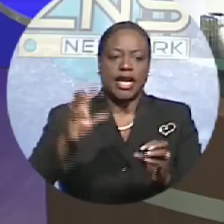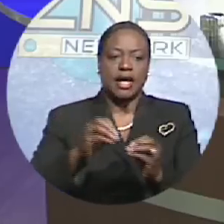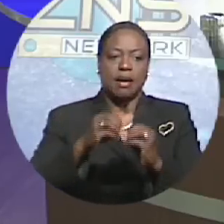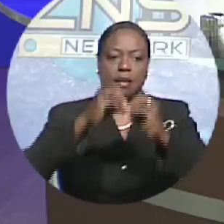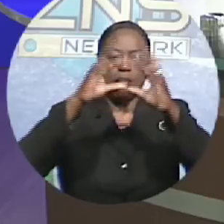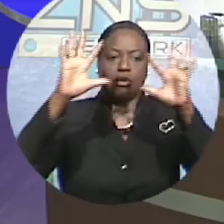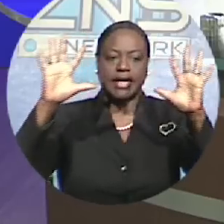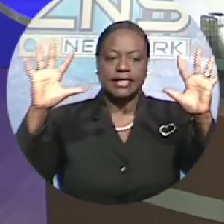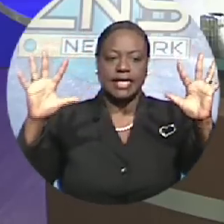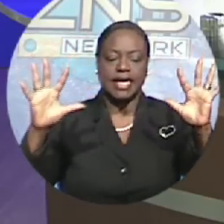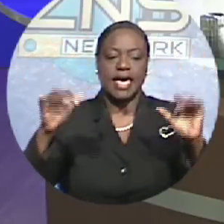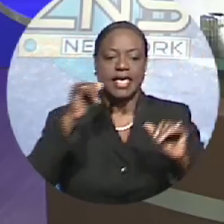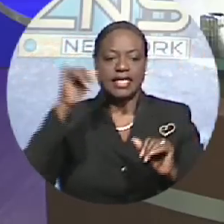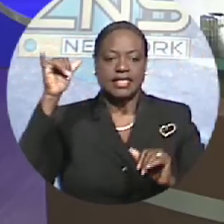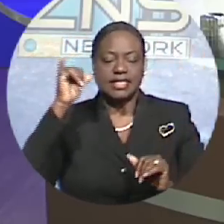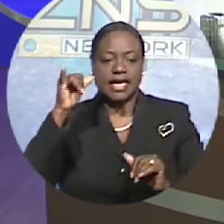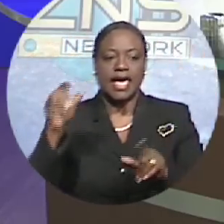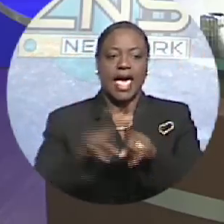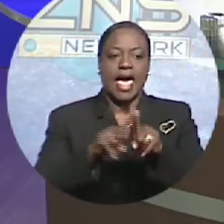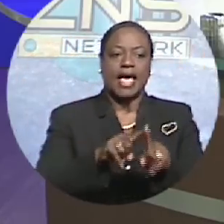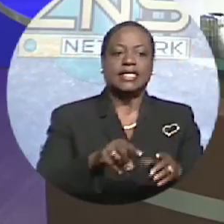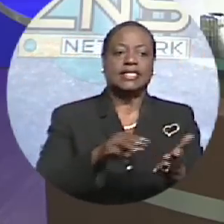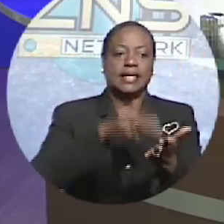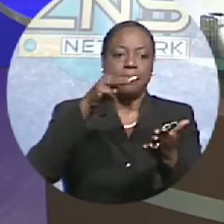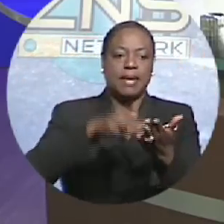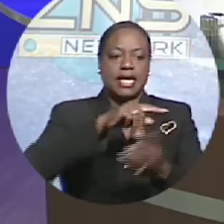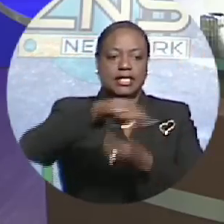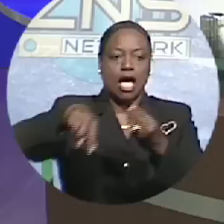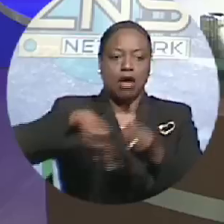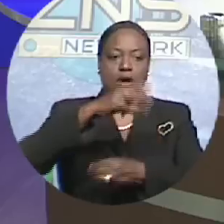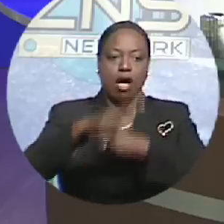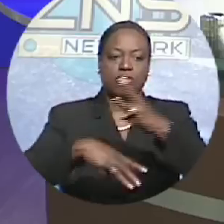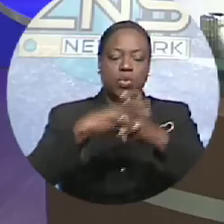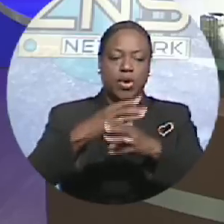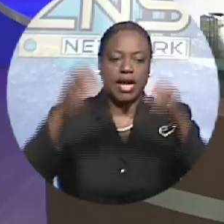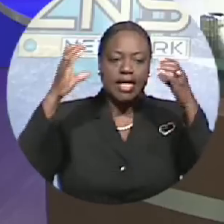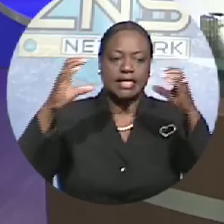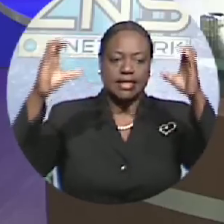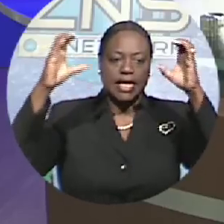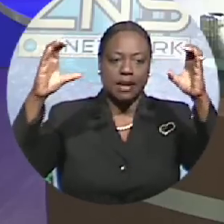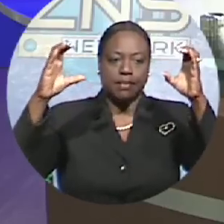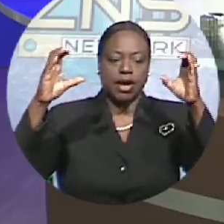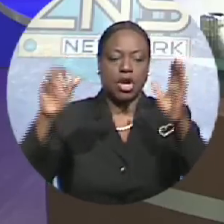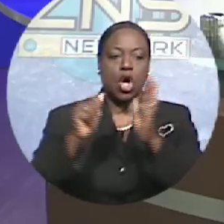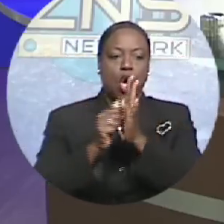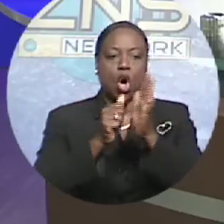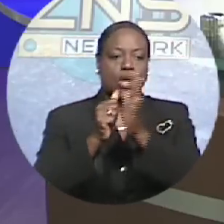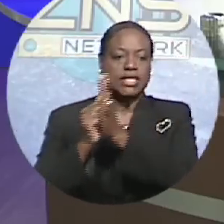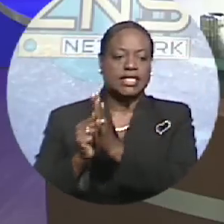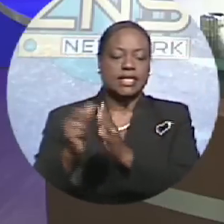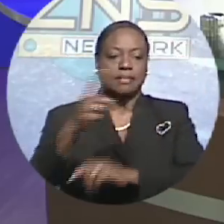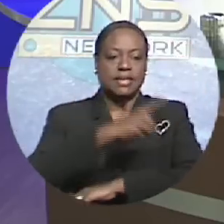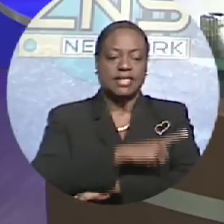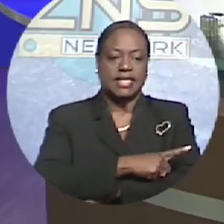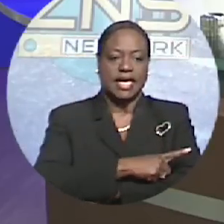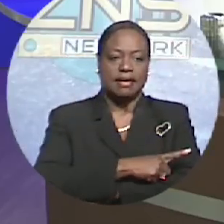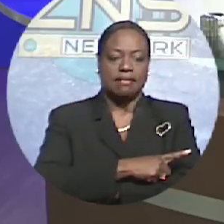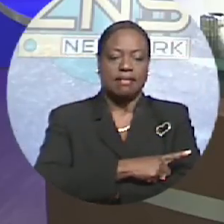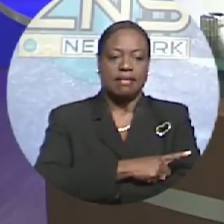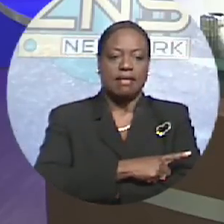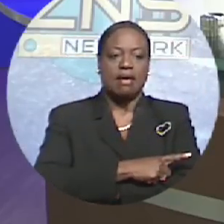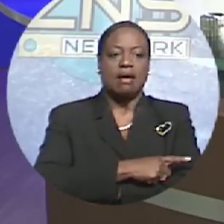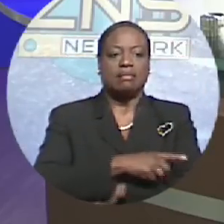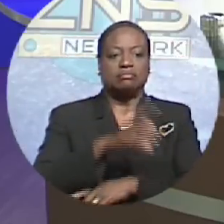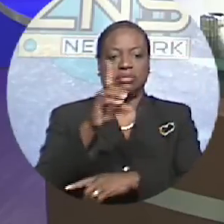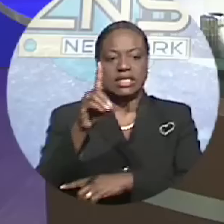world and here at home celebrated Autism Awareness Day, a disability that has affected the lives of one out of every